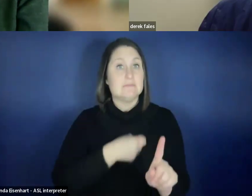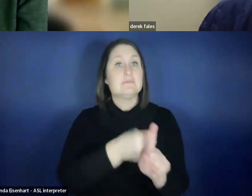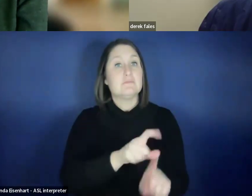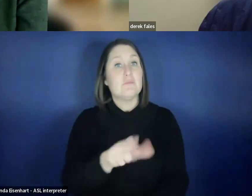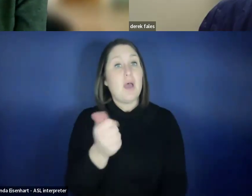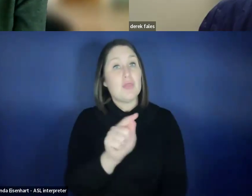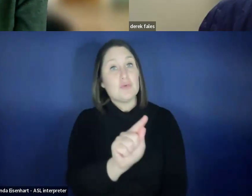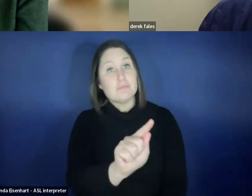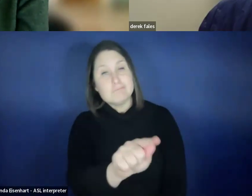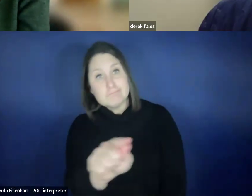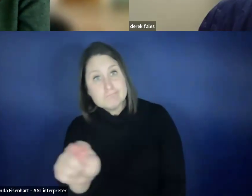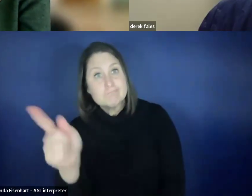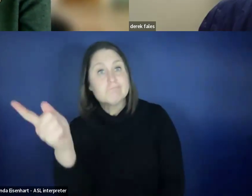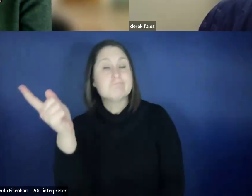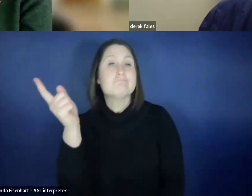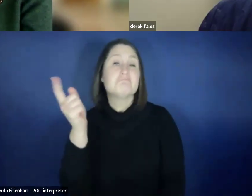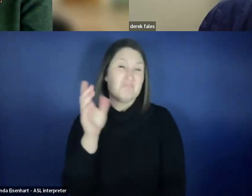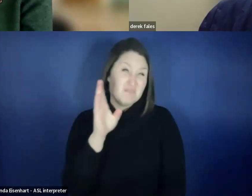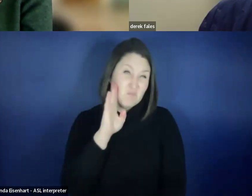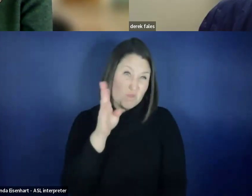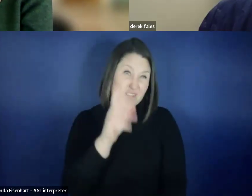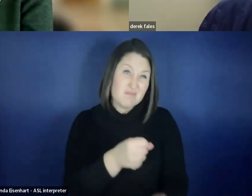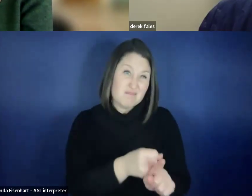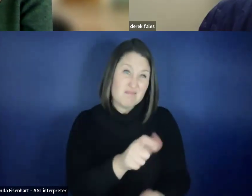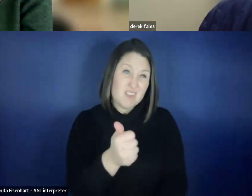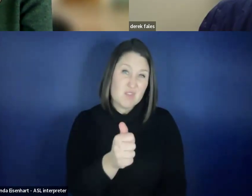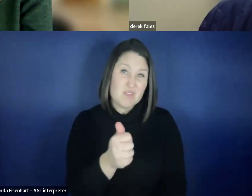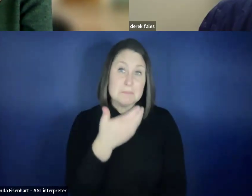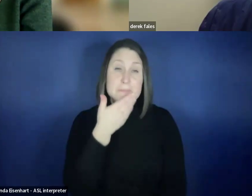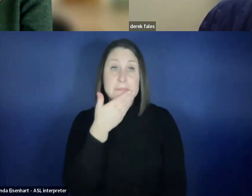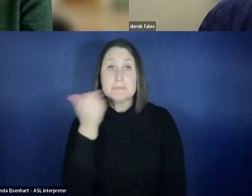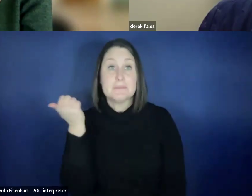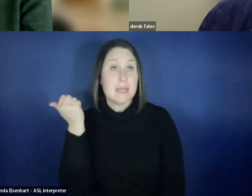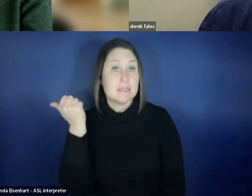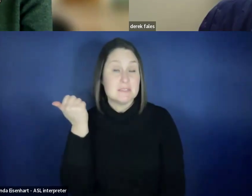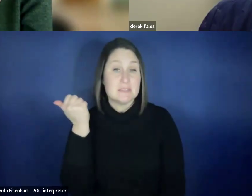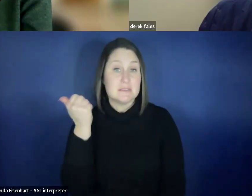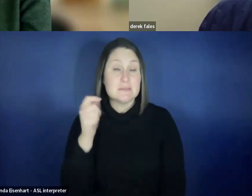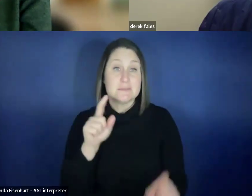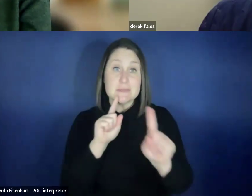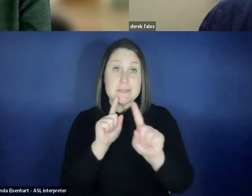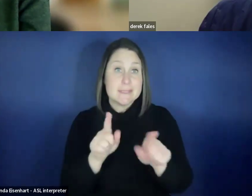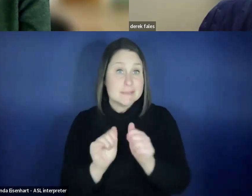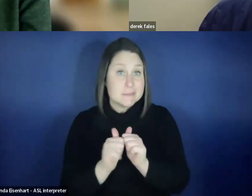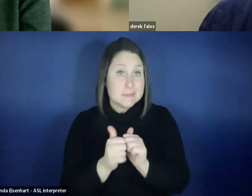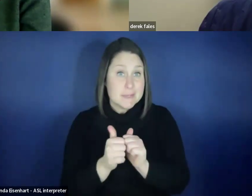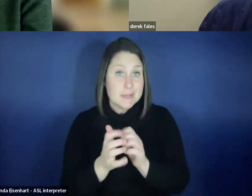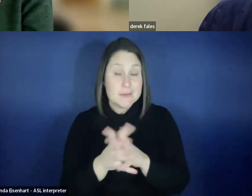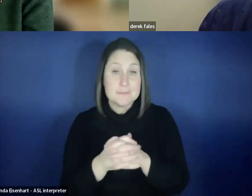will impact in other ways. And I would say the best way to answer that question would be